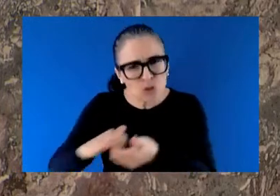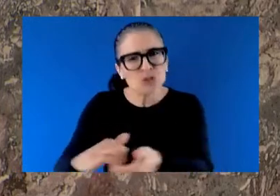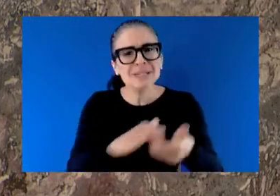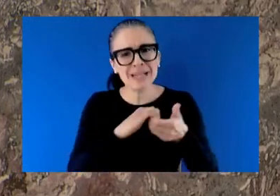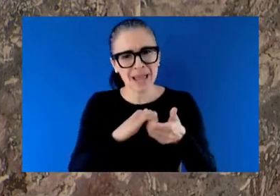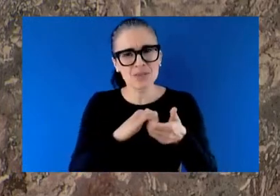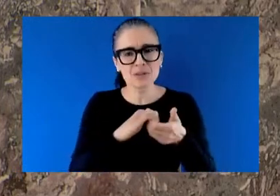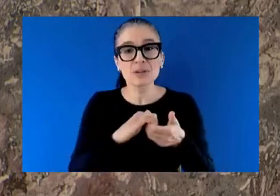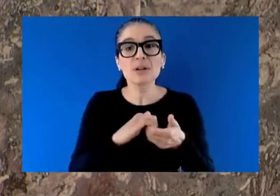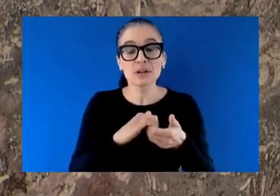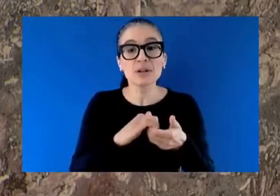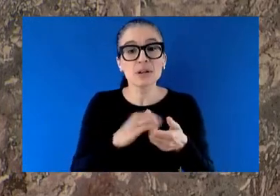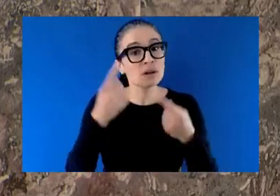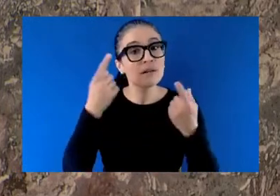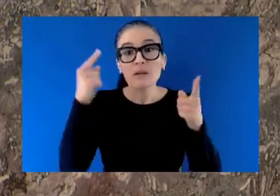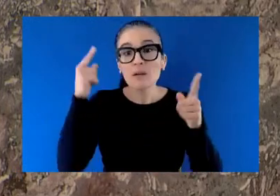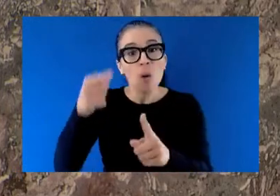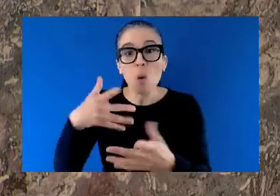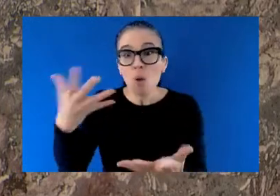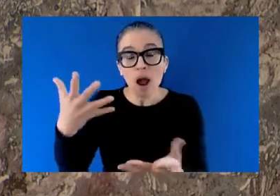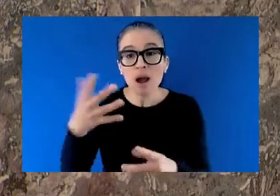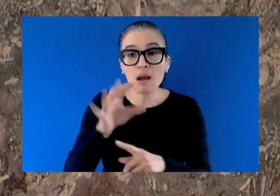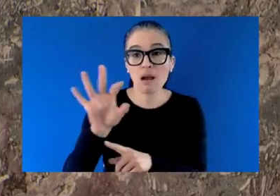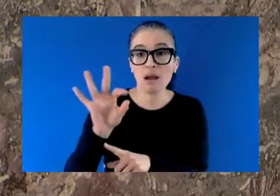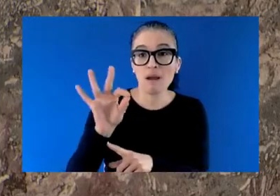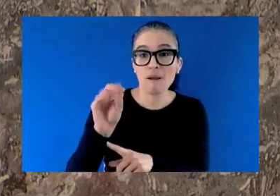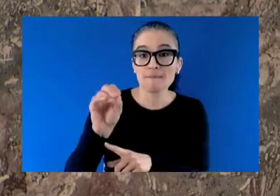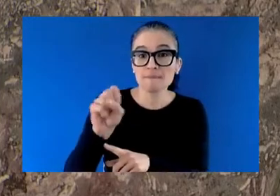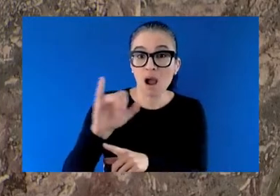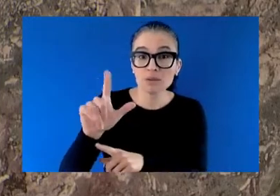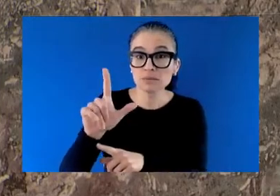a transition our government is fully behind, and we won't stop.